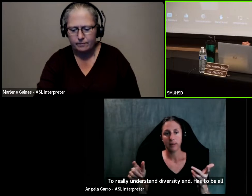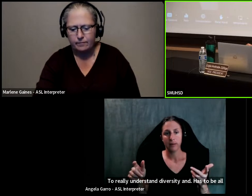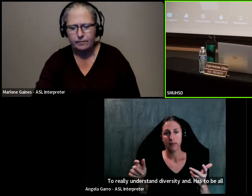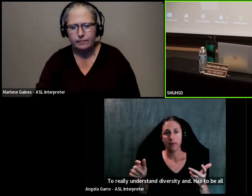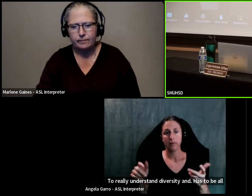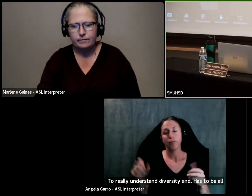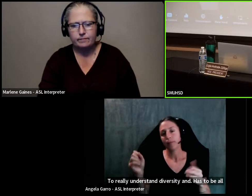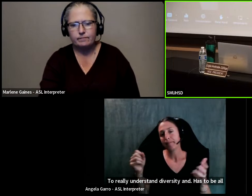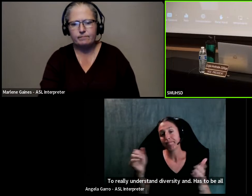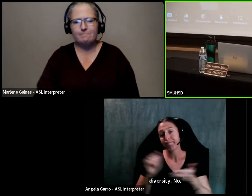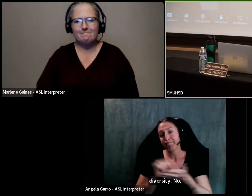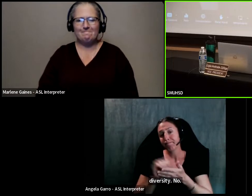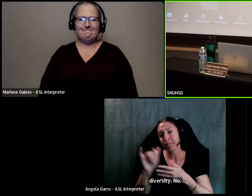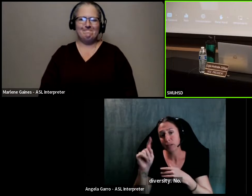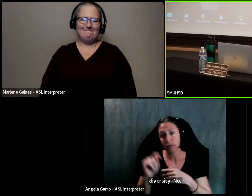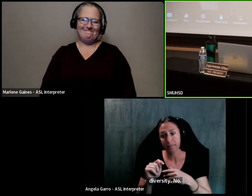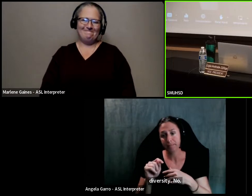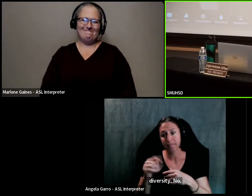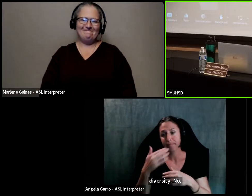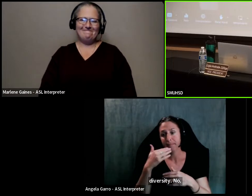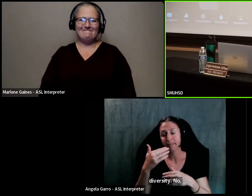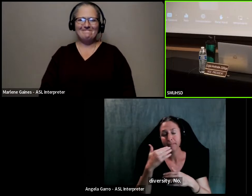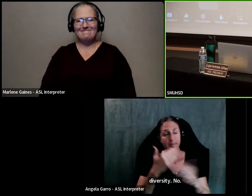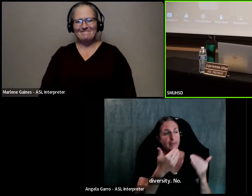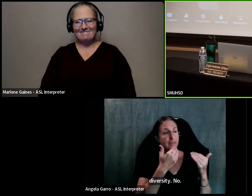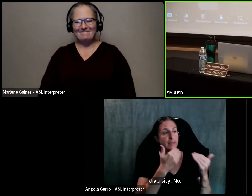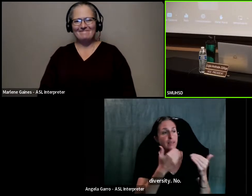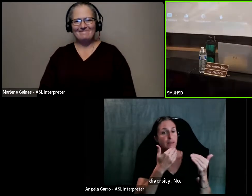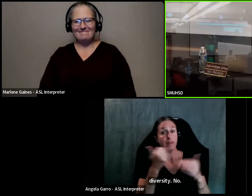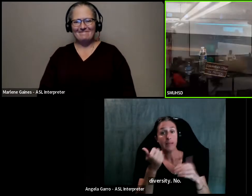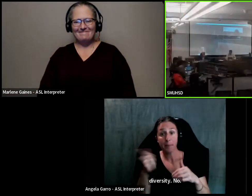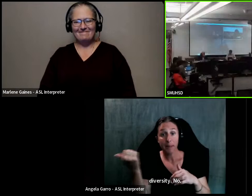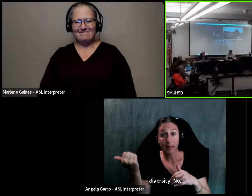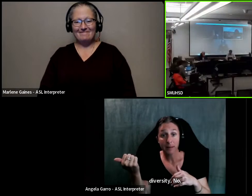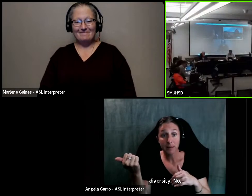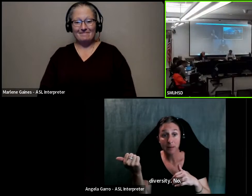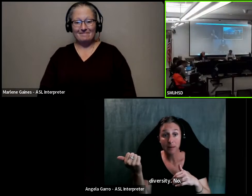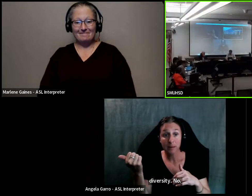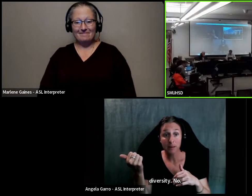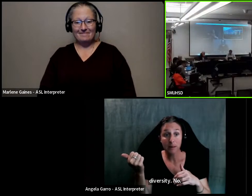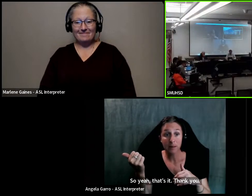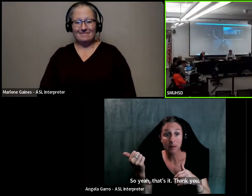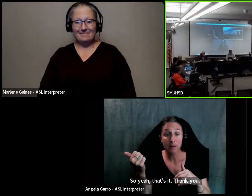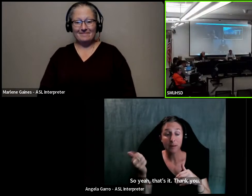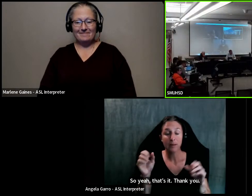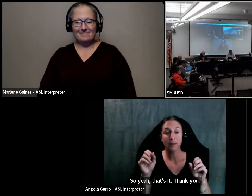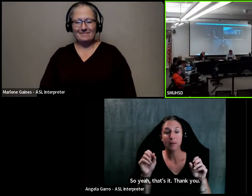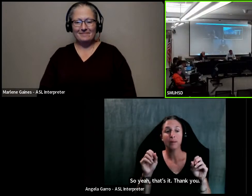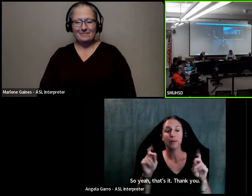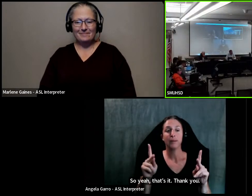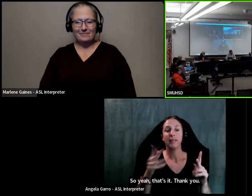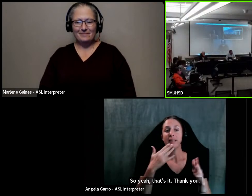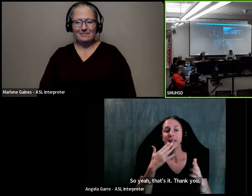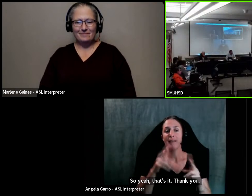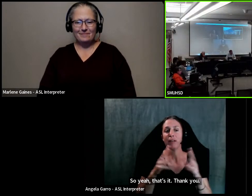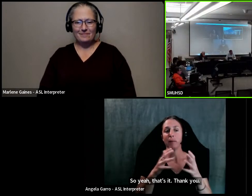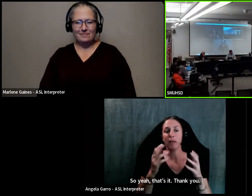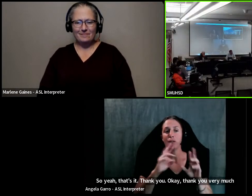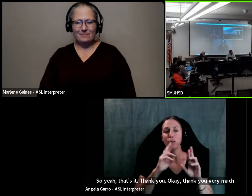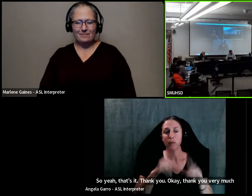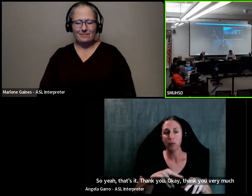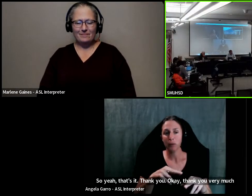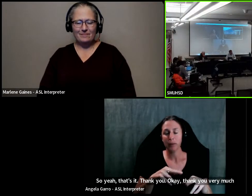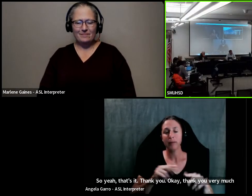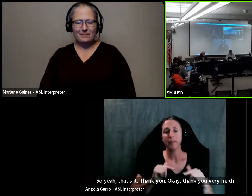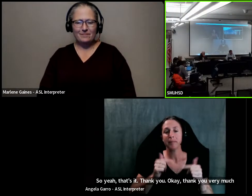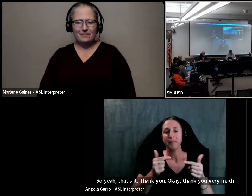so yeah, that's it. Thank you. Anyone else? Okay. Thank you very much for the report. It really is giving